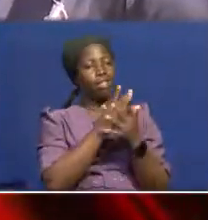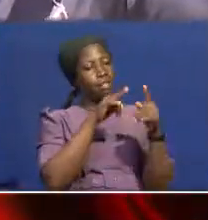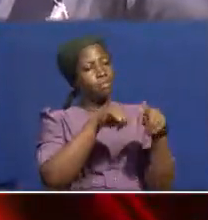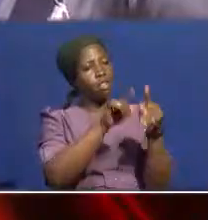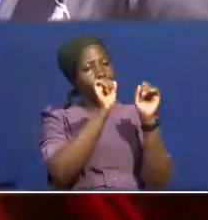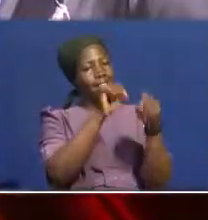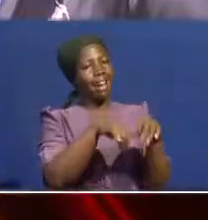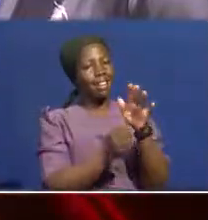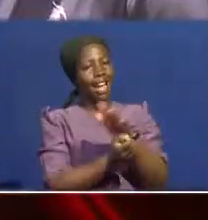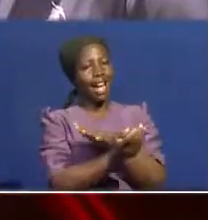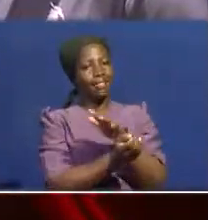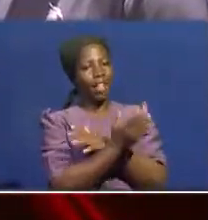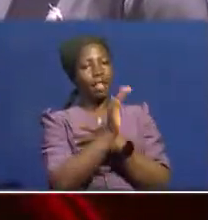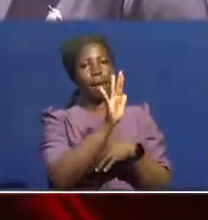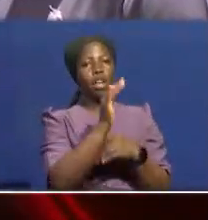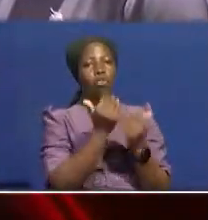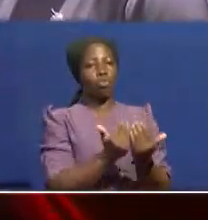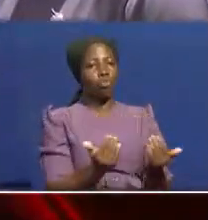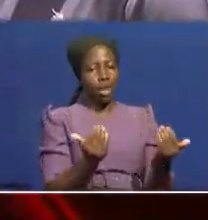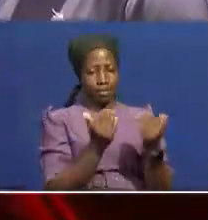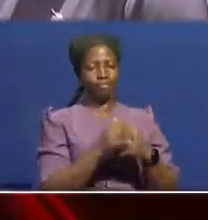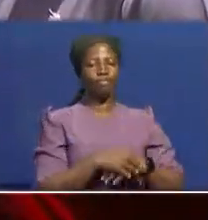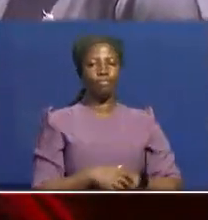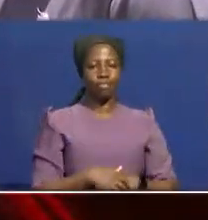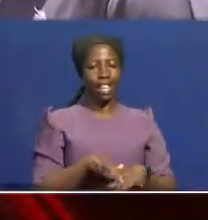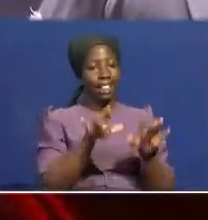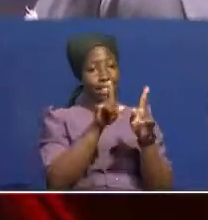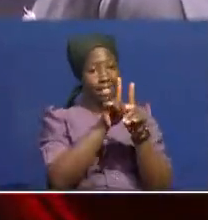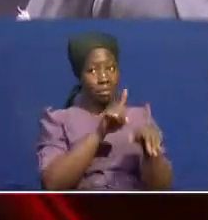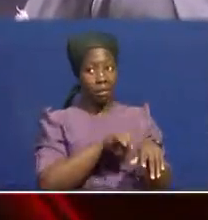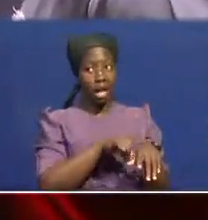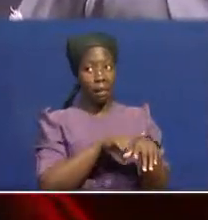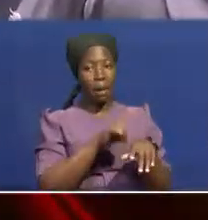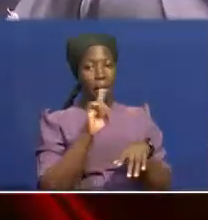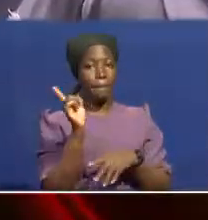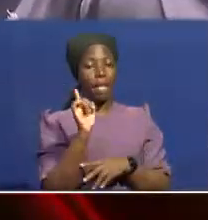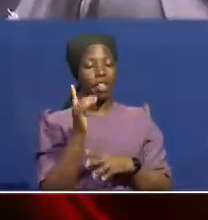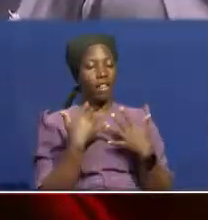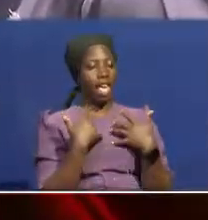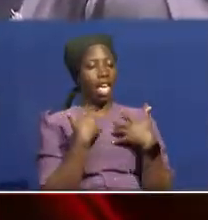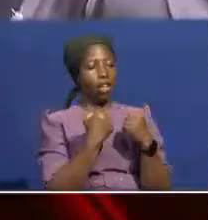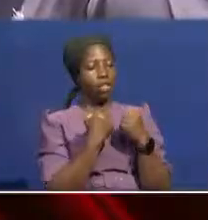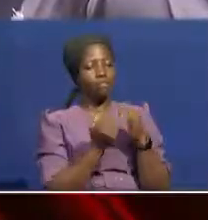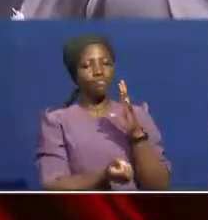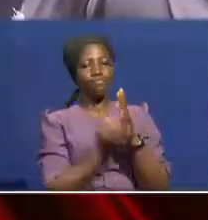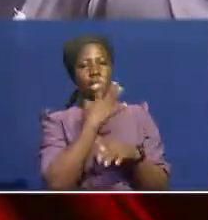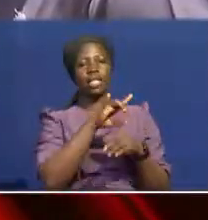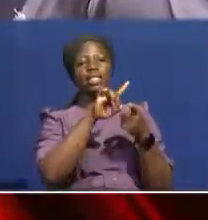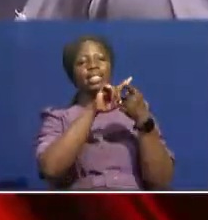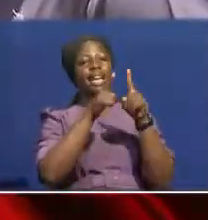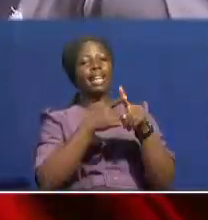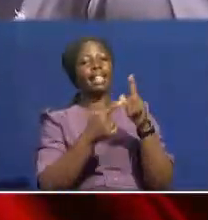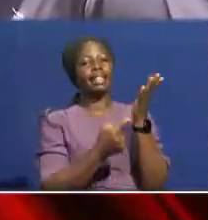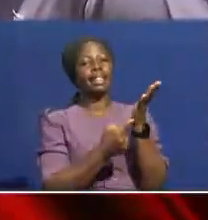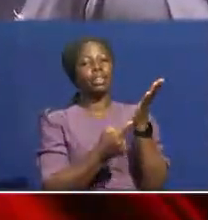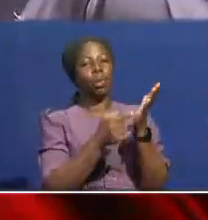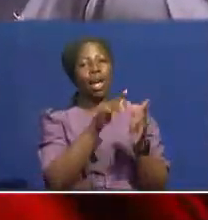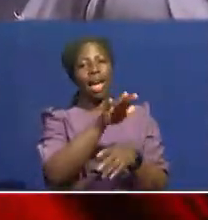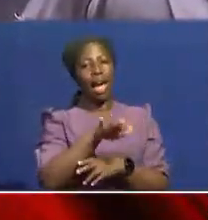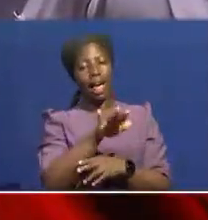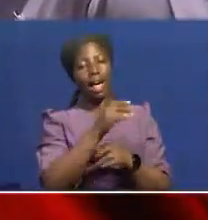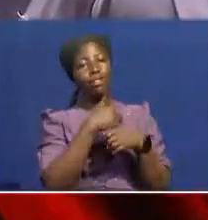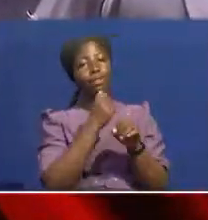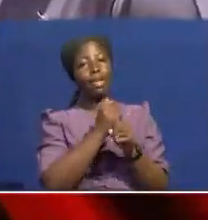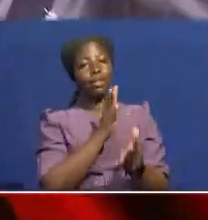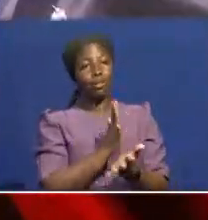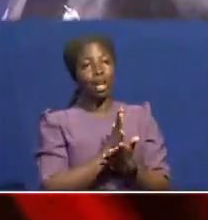to counsel their children, adolescents, and the young ones. Also, at the same time, the Minister of Health is coming up with a standardized digital platform to make sure